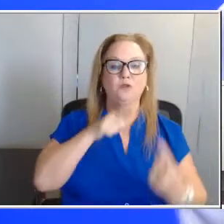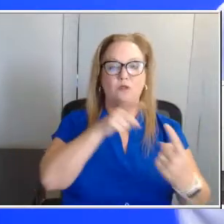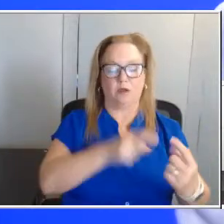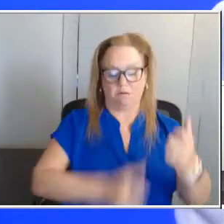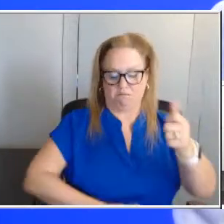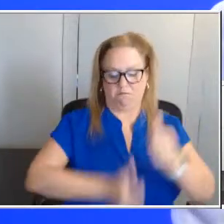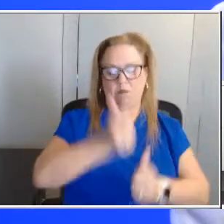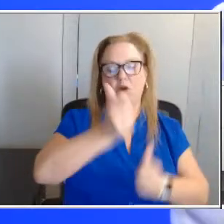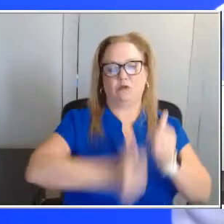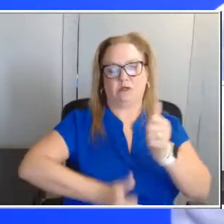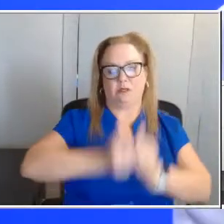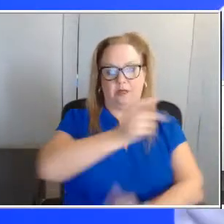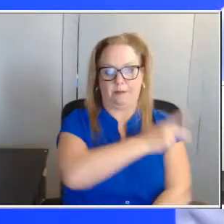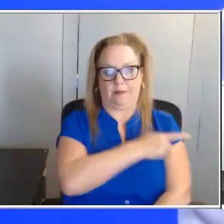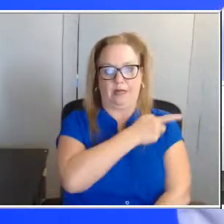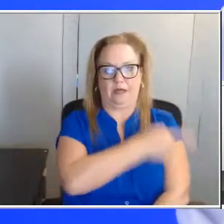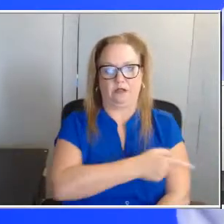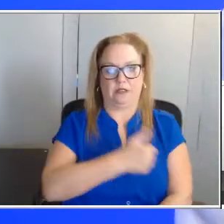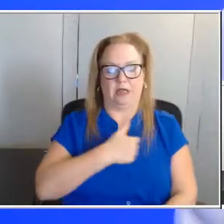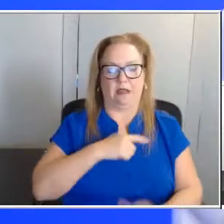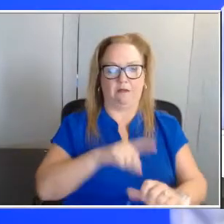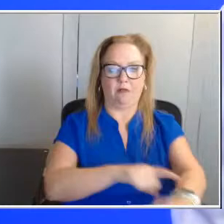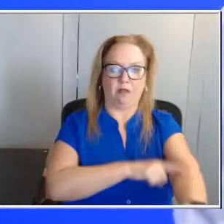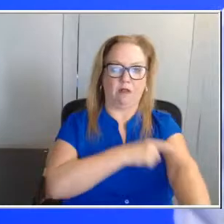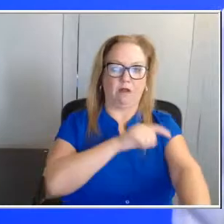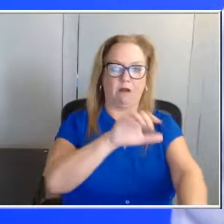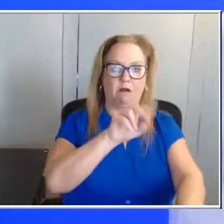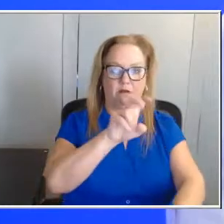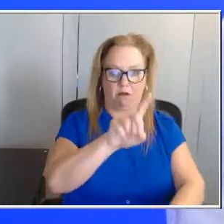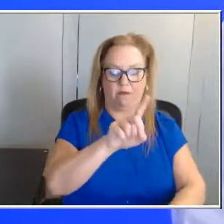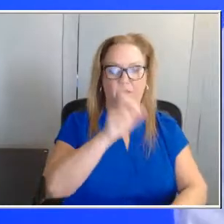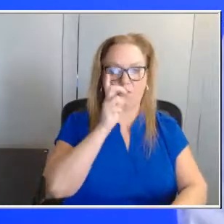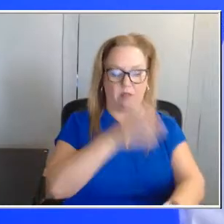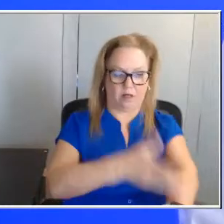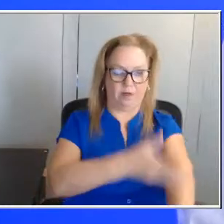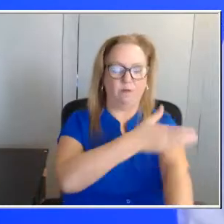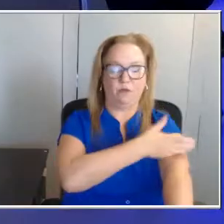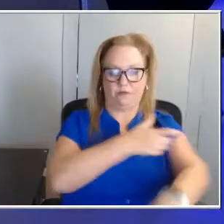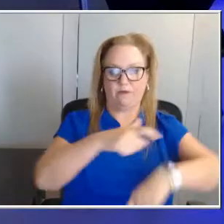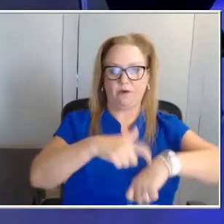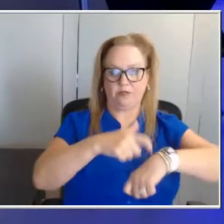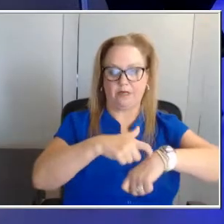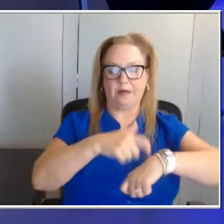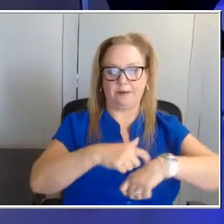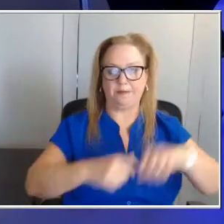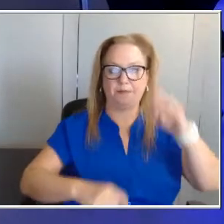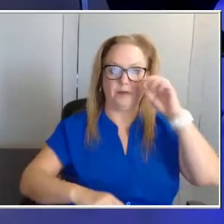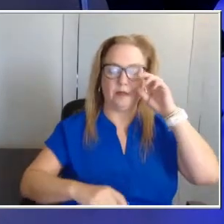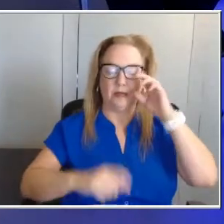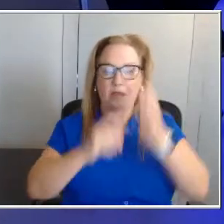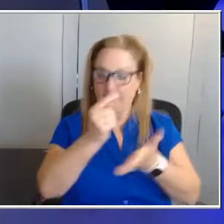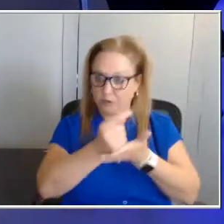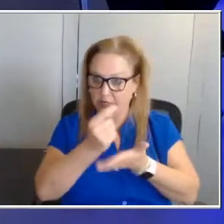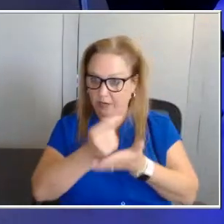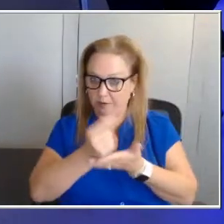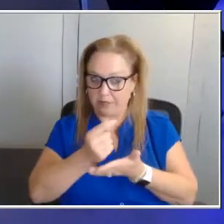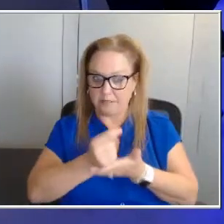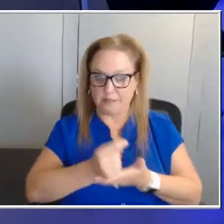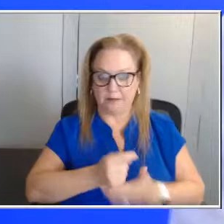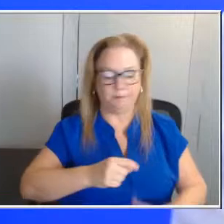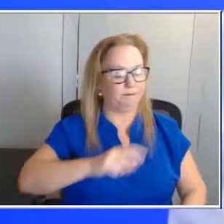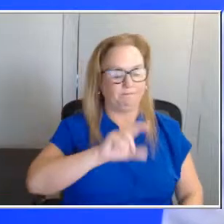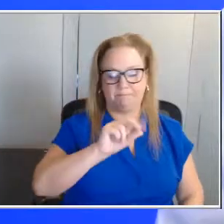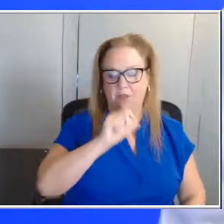of patients who have long COVID symptoms will improve over time. And are there therapies for this? Not direct therapies.